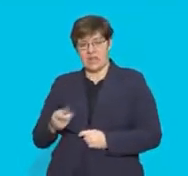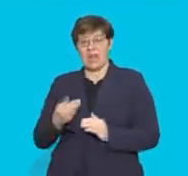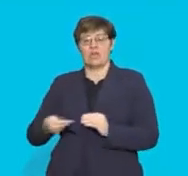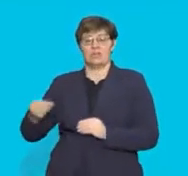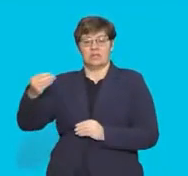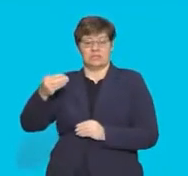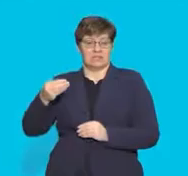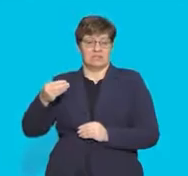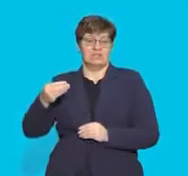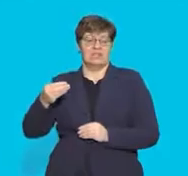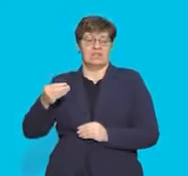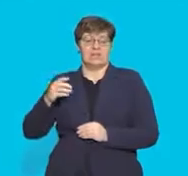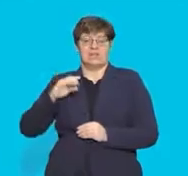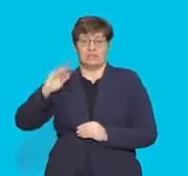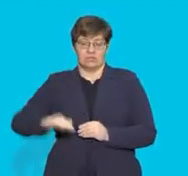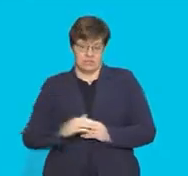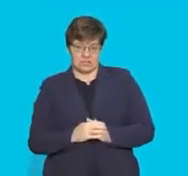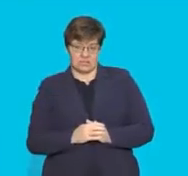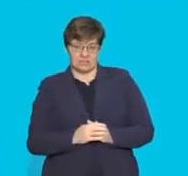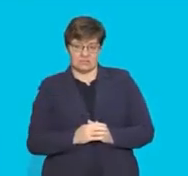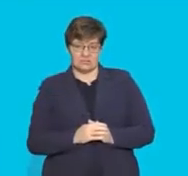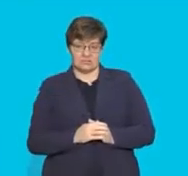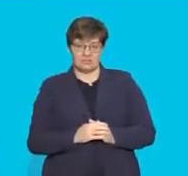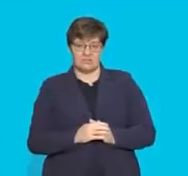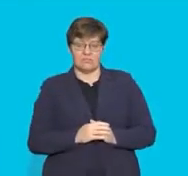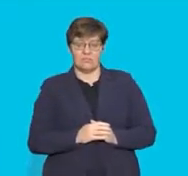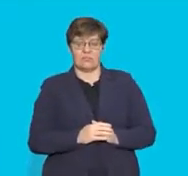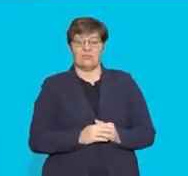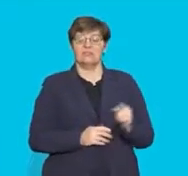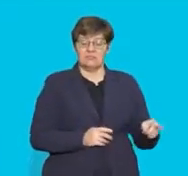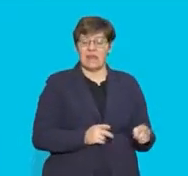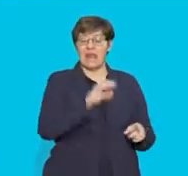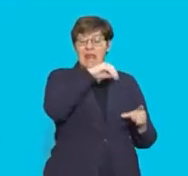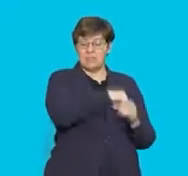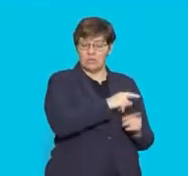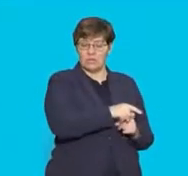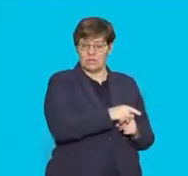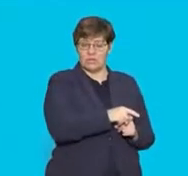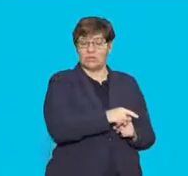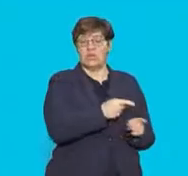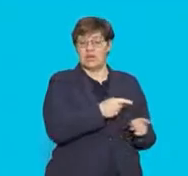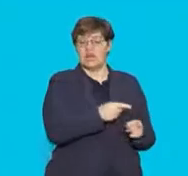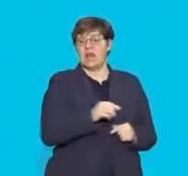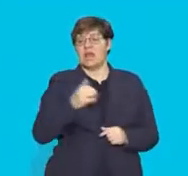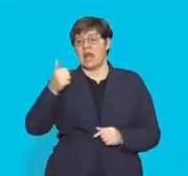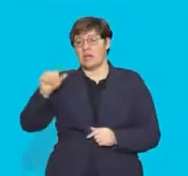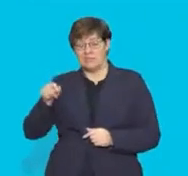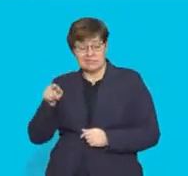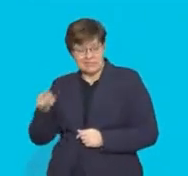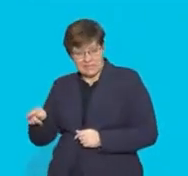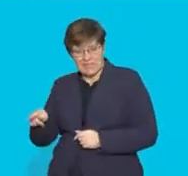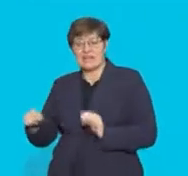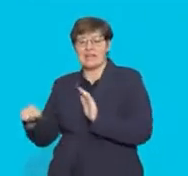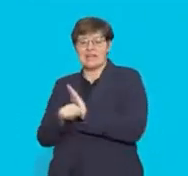depreciation. Analysis once again, debit depreciation, imputed expense, credit accumulated depreciation,